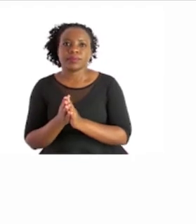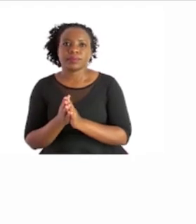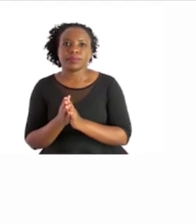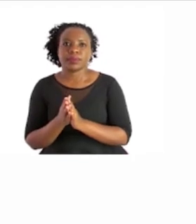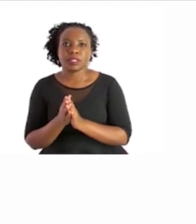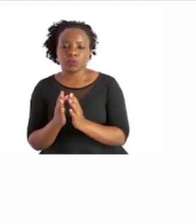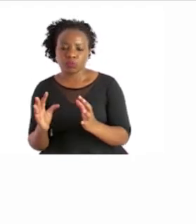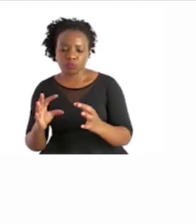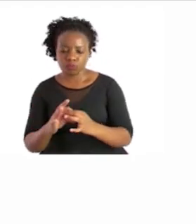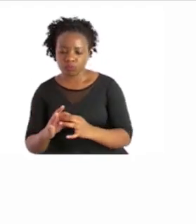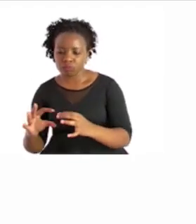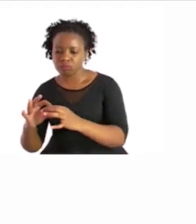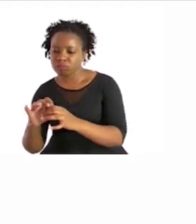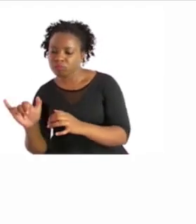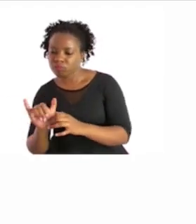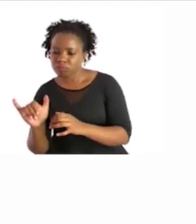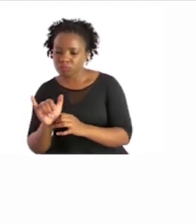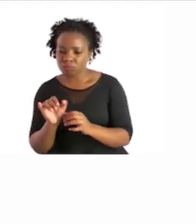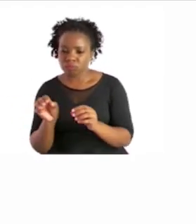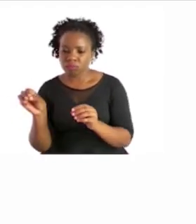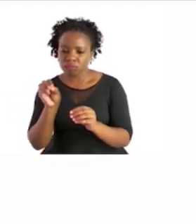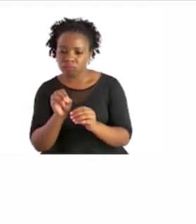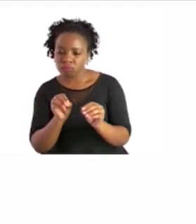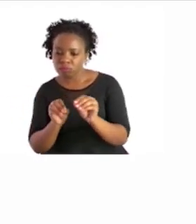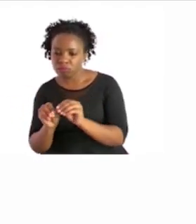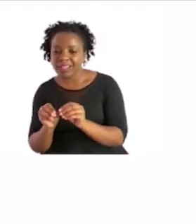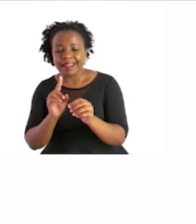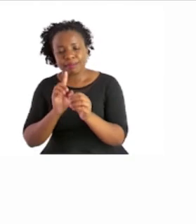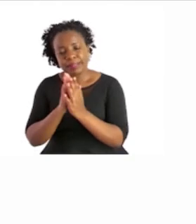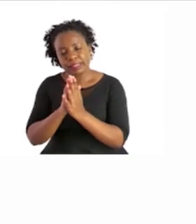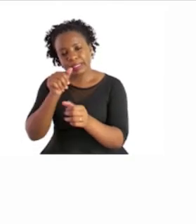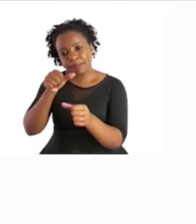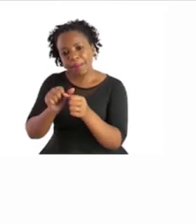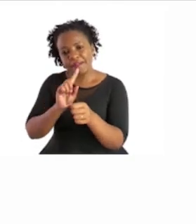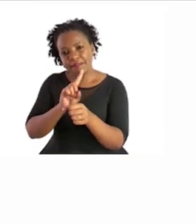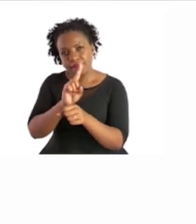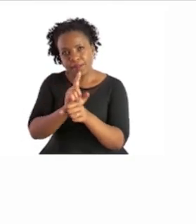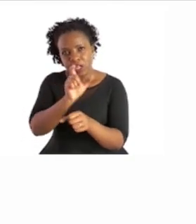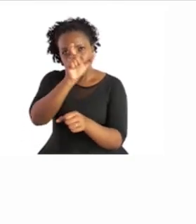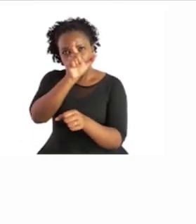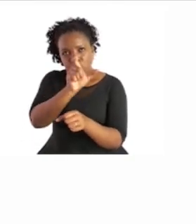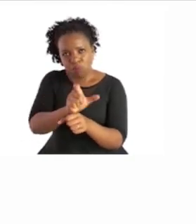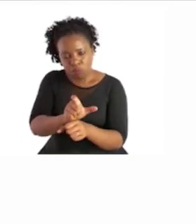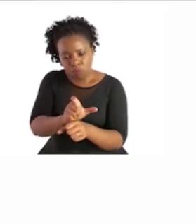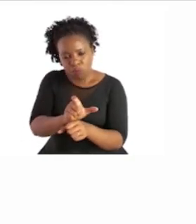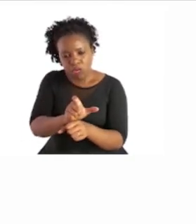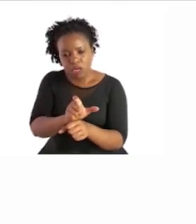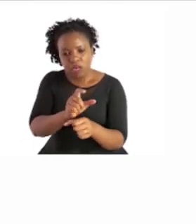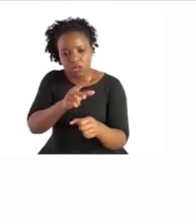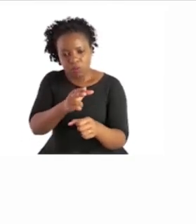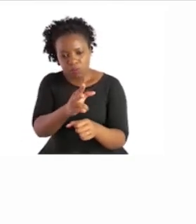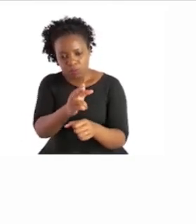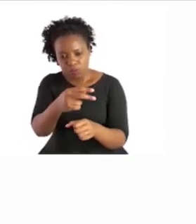finding the corresponding words. Remember, you first cut them out into cards, then